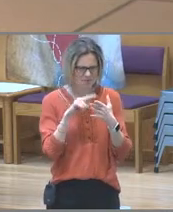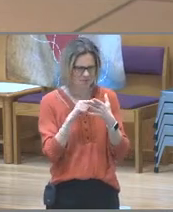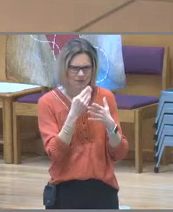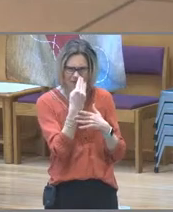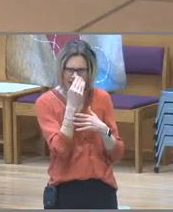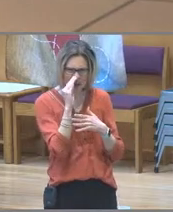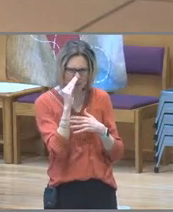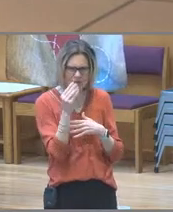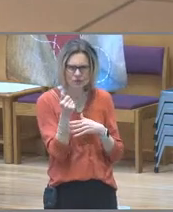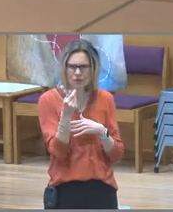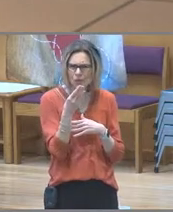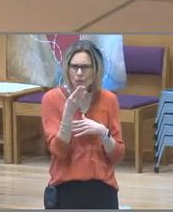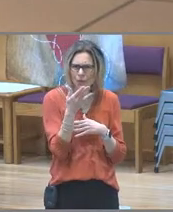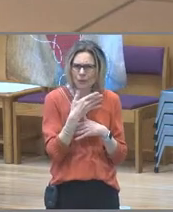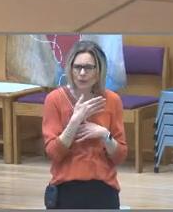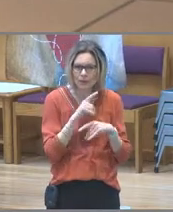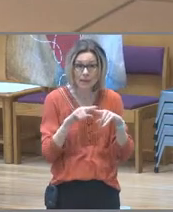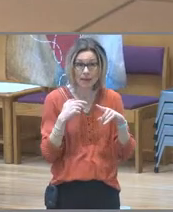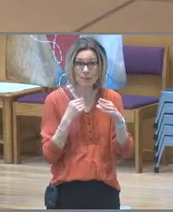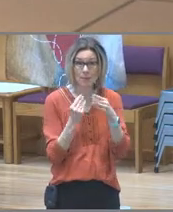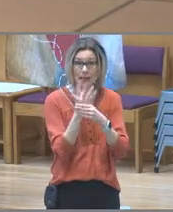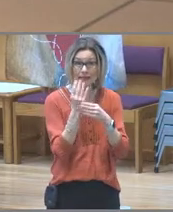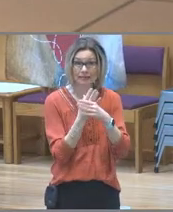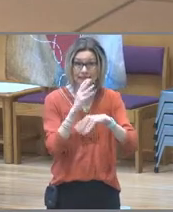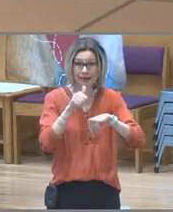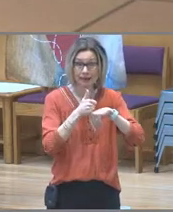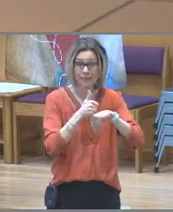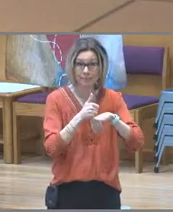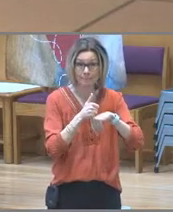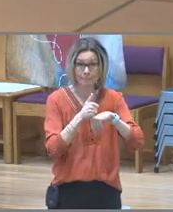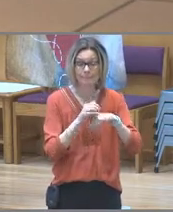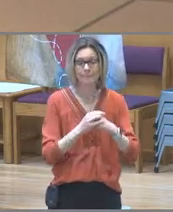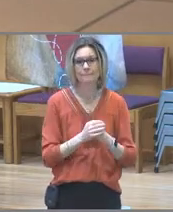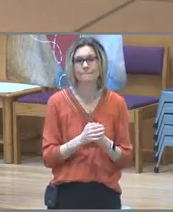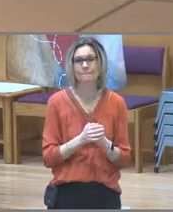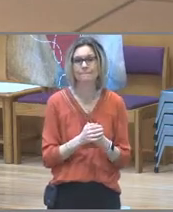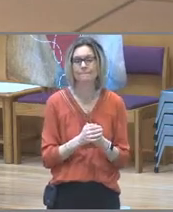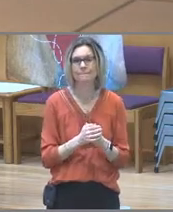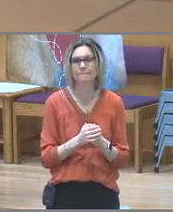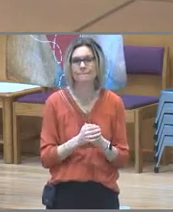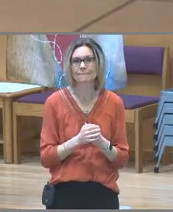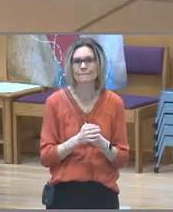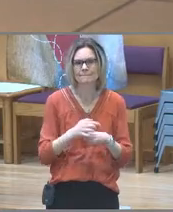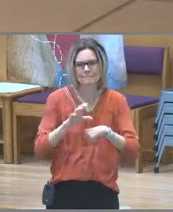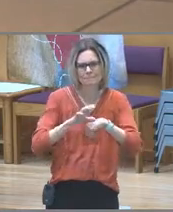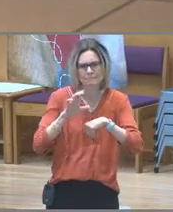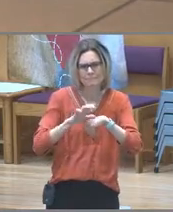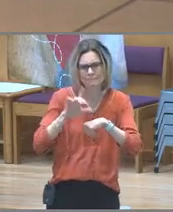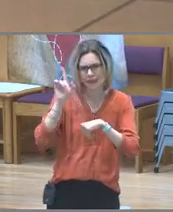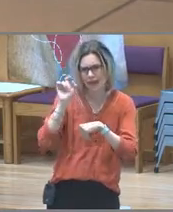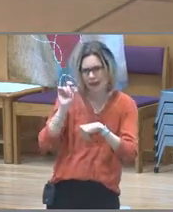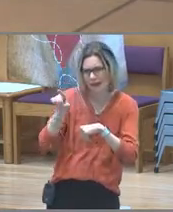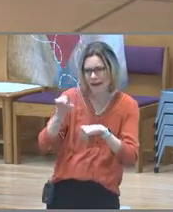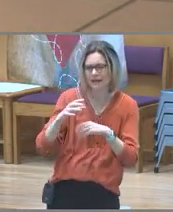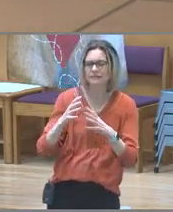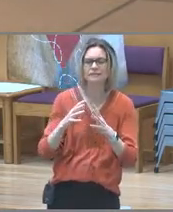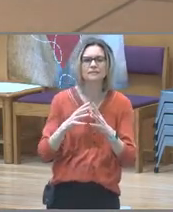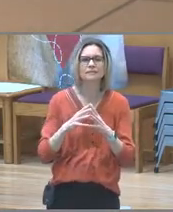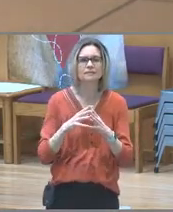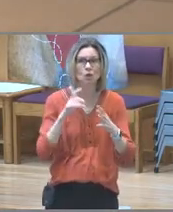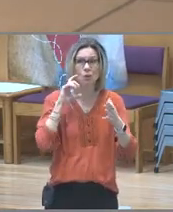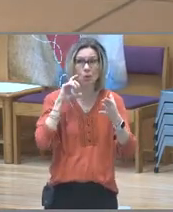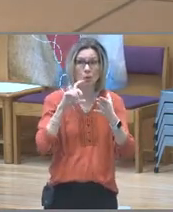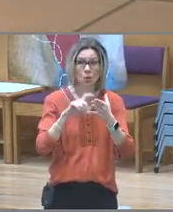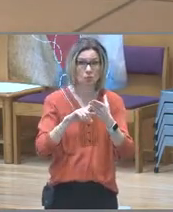many plants in the sanctuary, right? And let me ask the congregation. And your congregation, do you